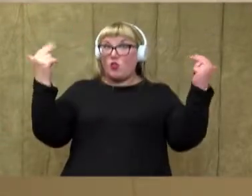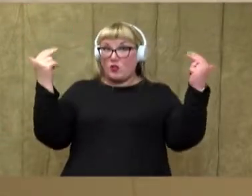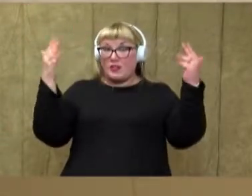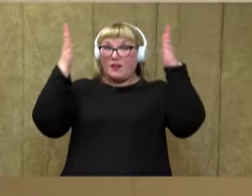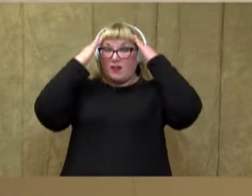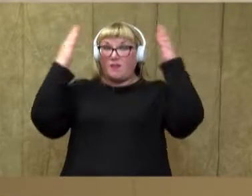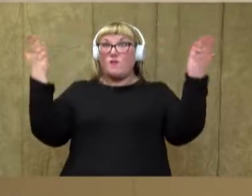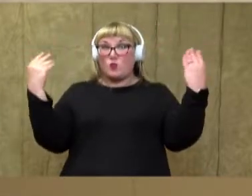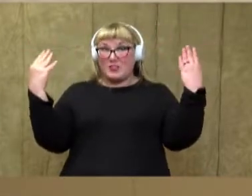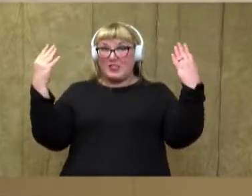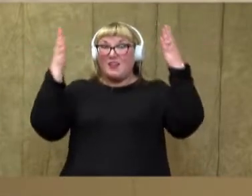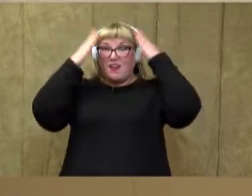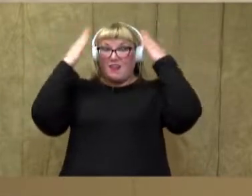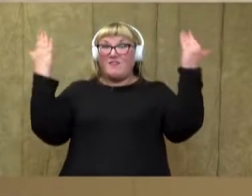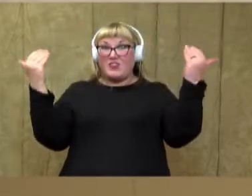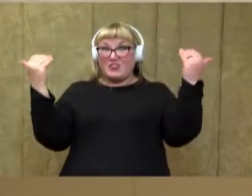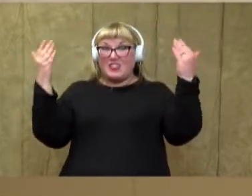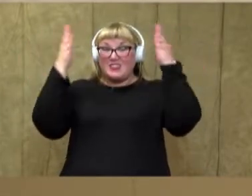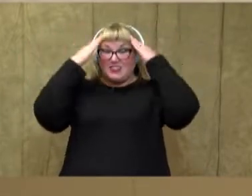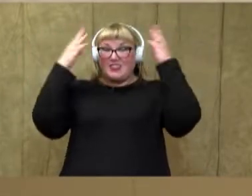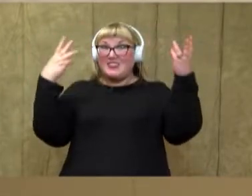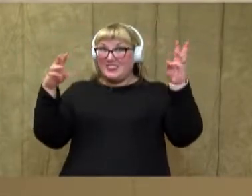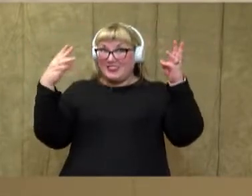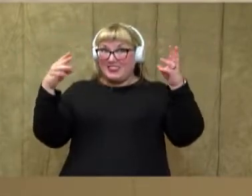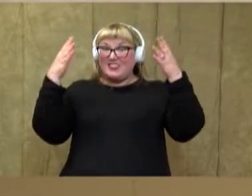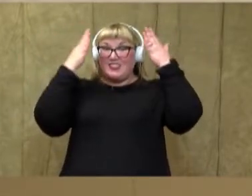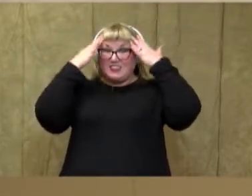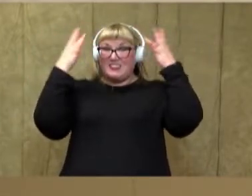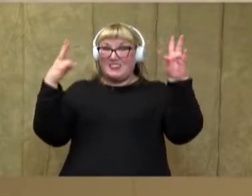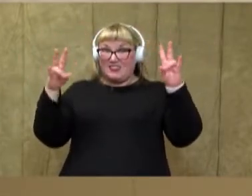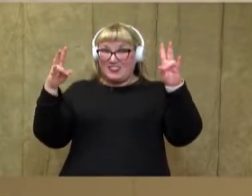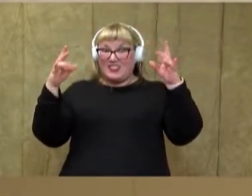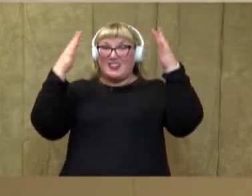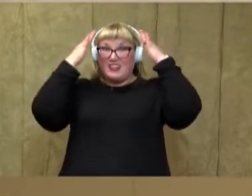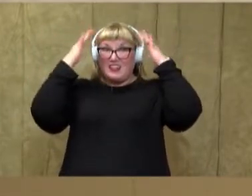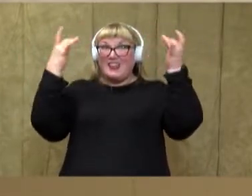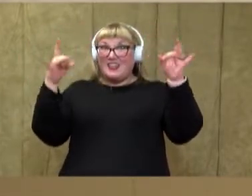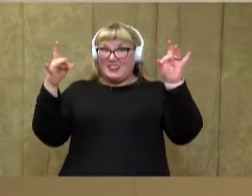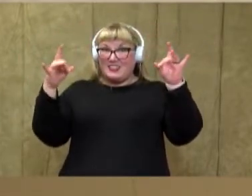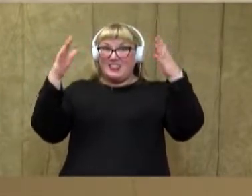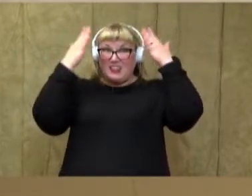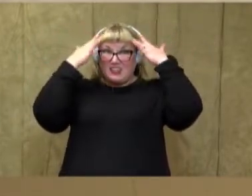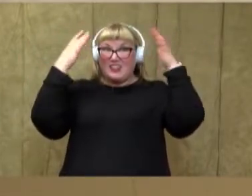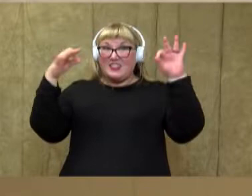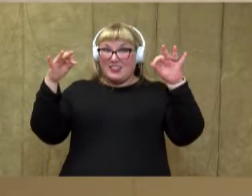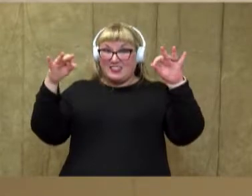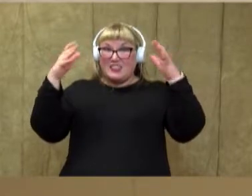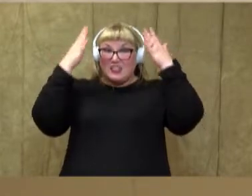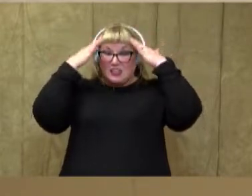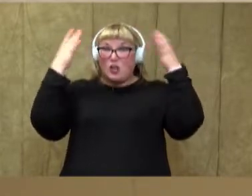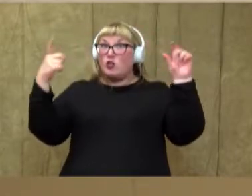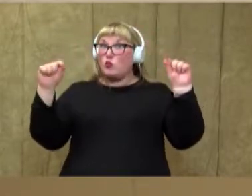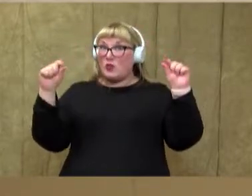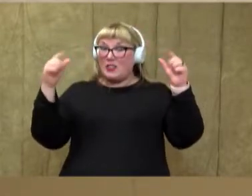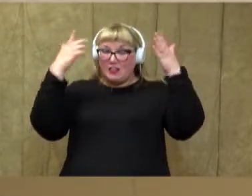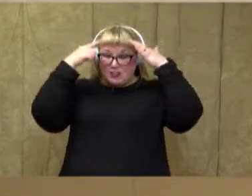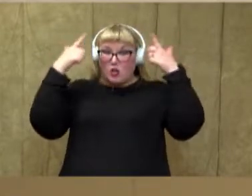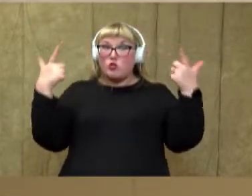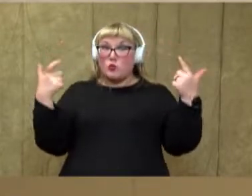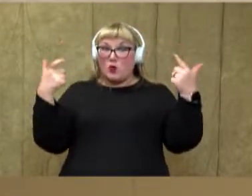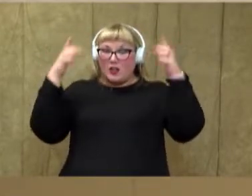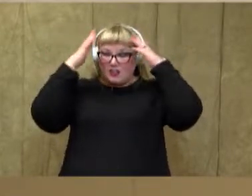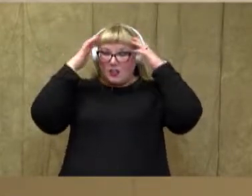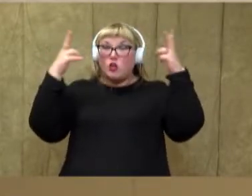13, 14, 15, 16, 17, 18, 19, 20,